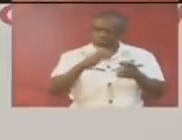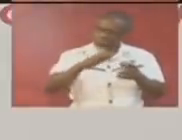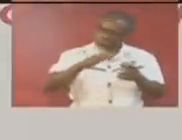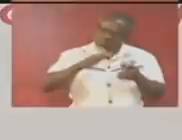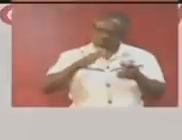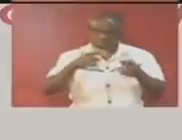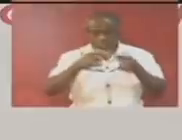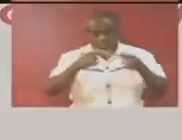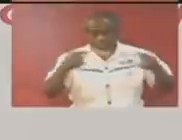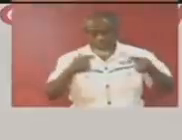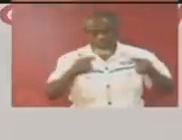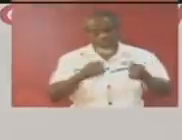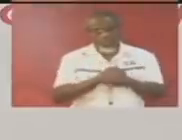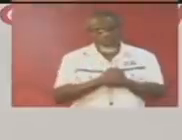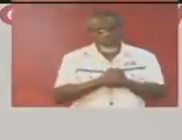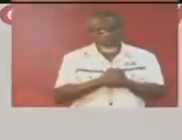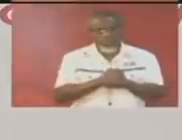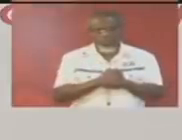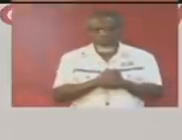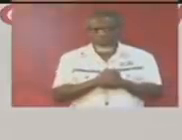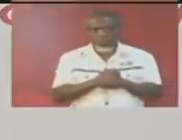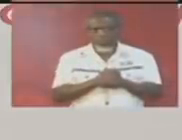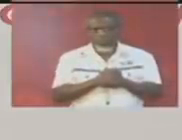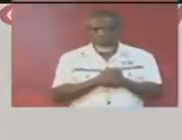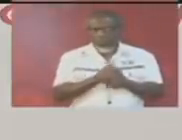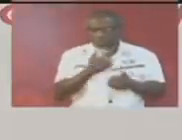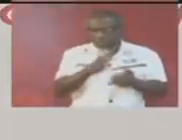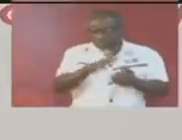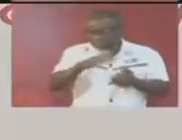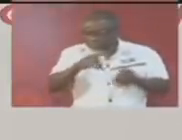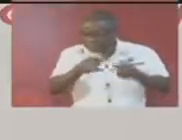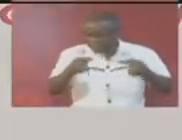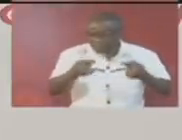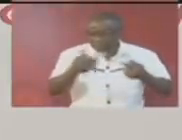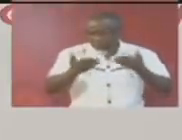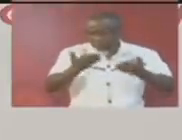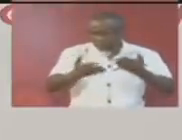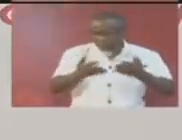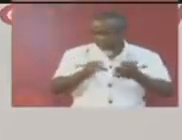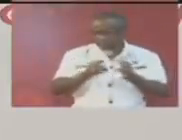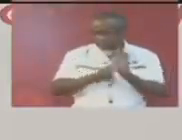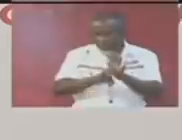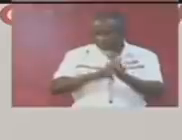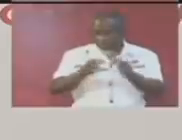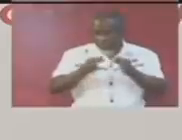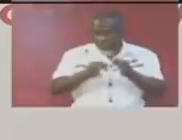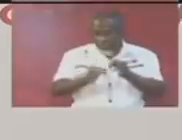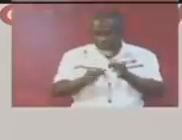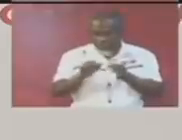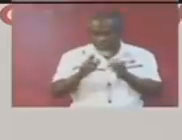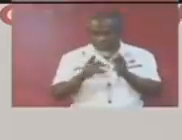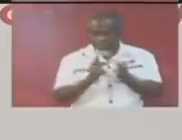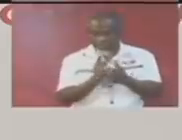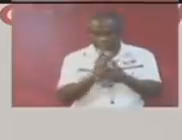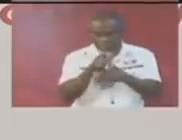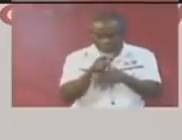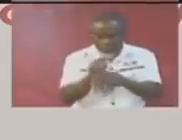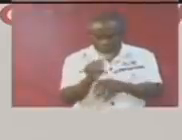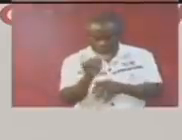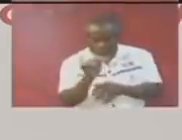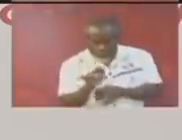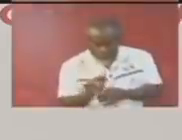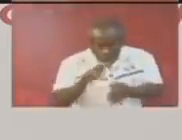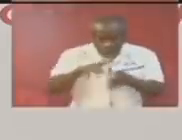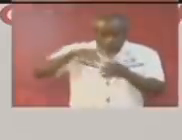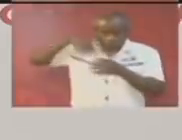mild allergic reaction we would have seen, for example, if you touch a plant and you get a localized reaction, maybe a